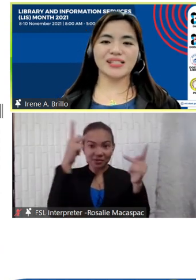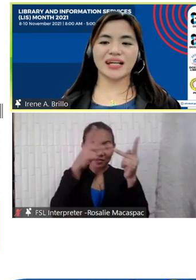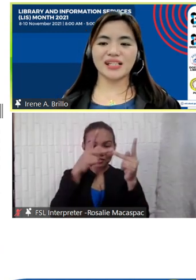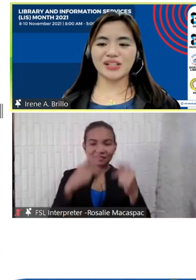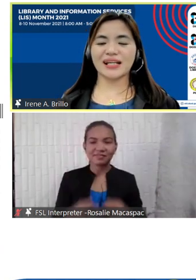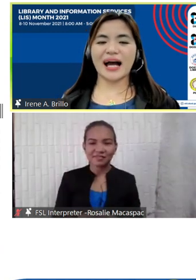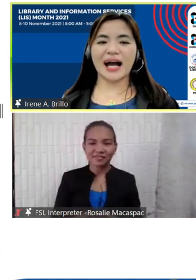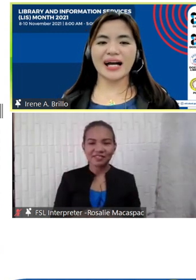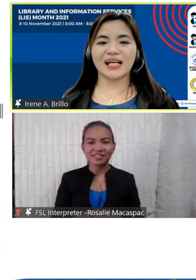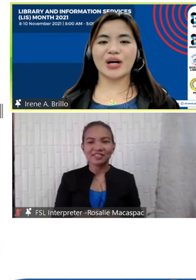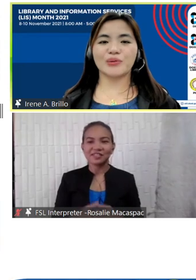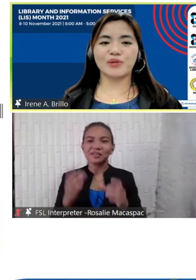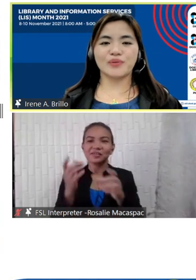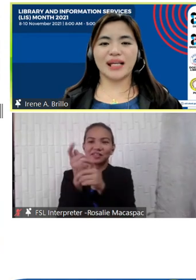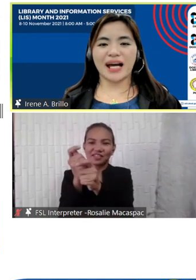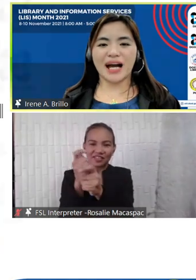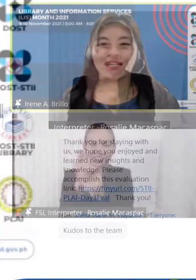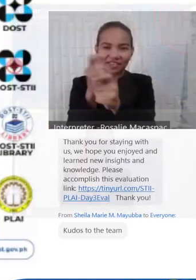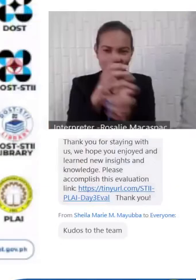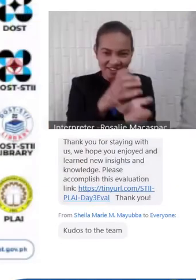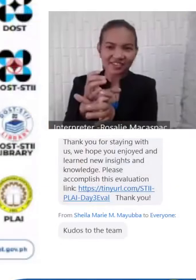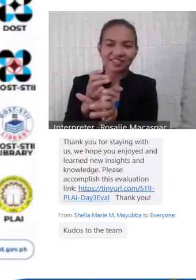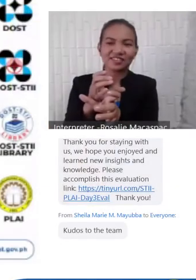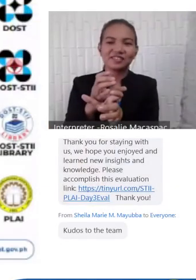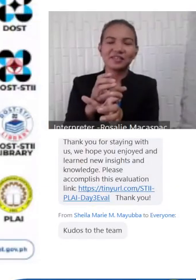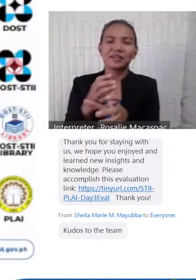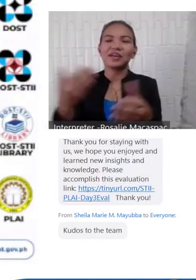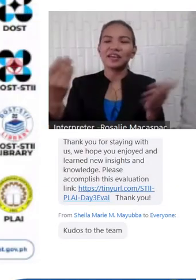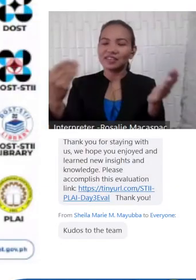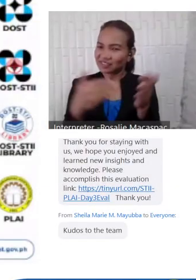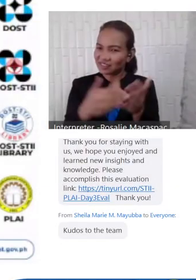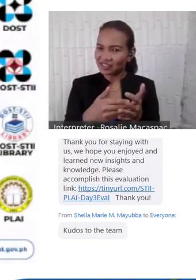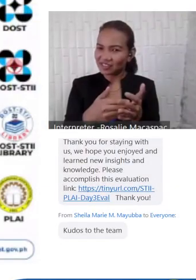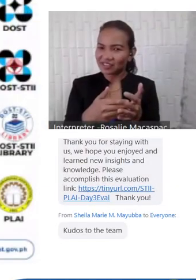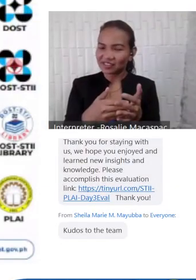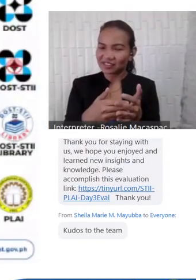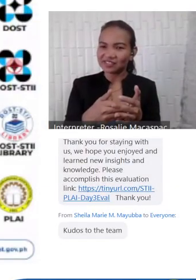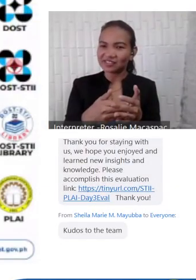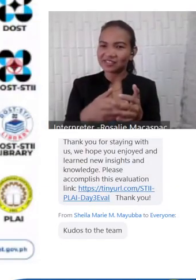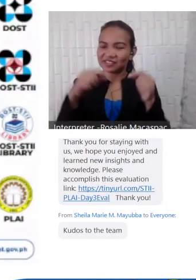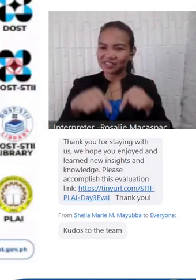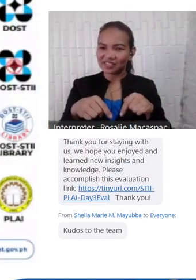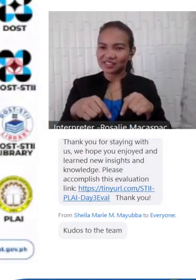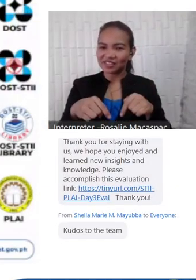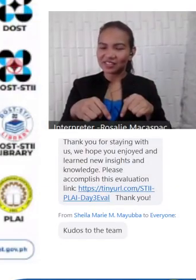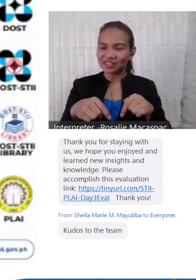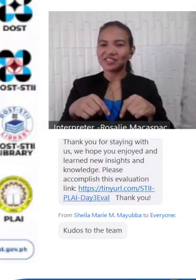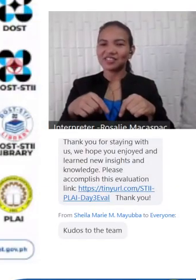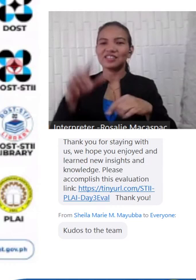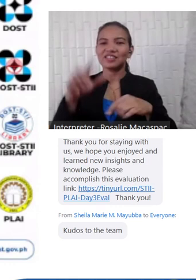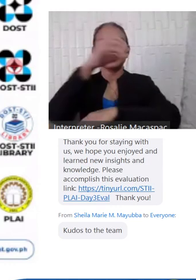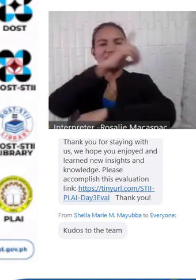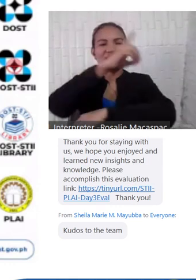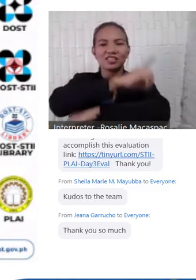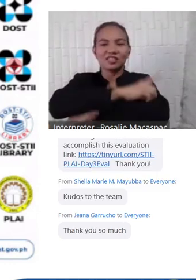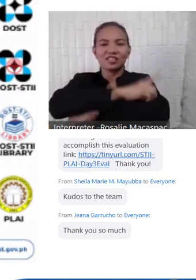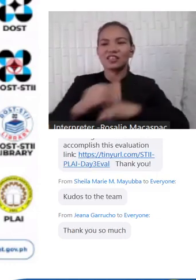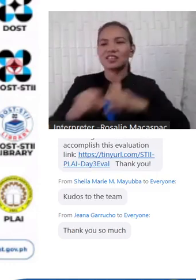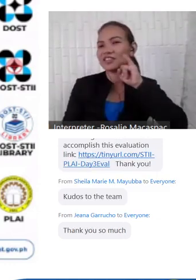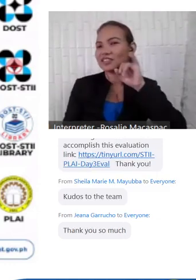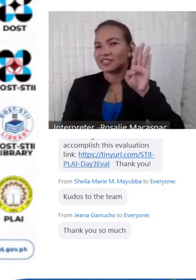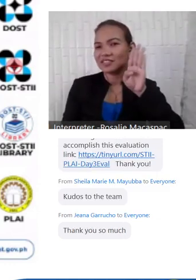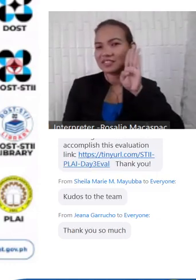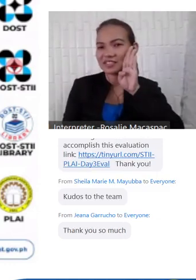po sa inyong lahat. Ako pong muli ang inyong moderator ng tatlong araw, Irene Alice